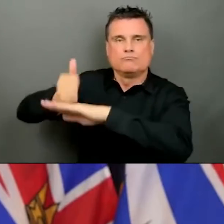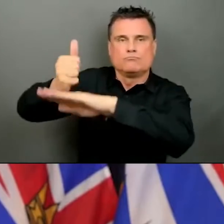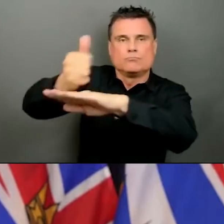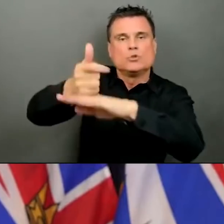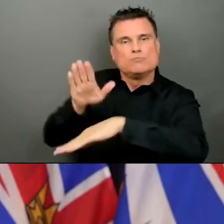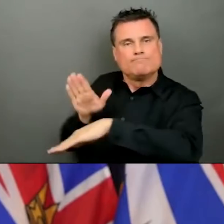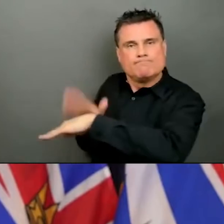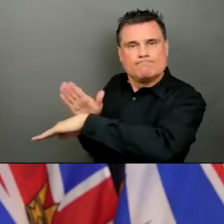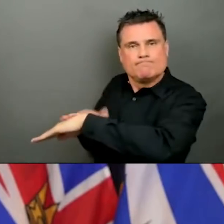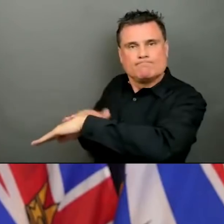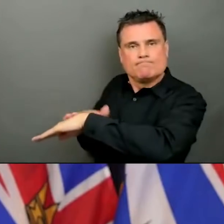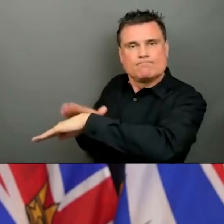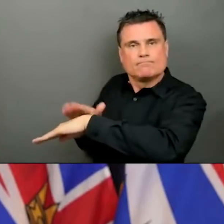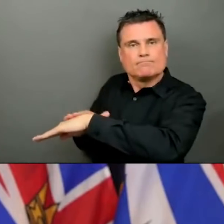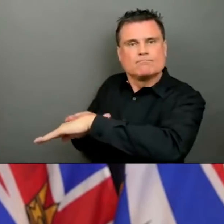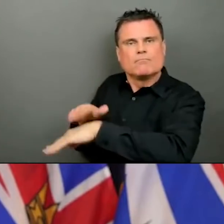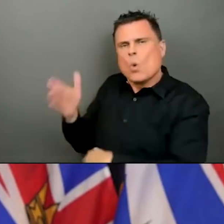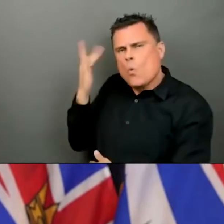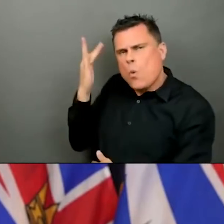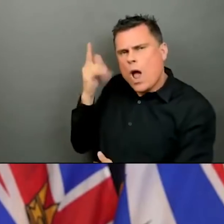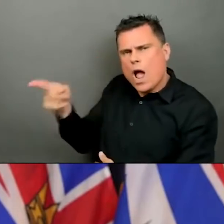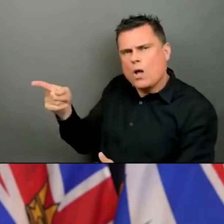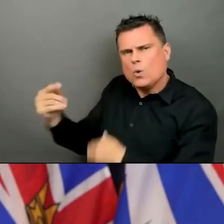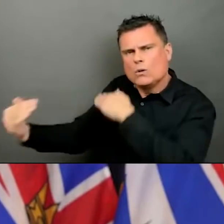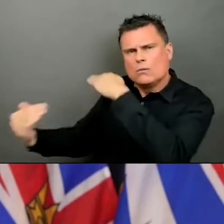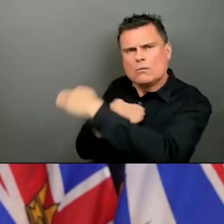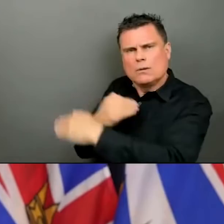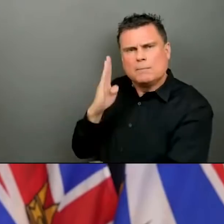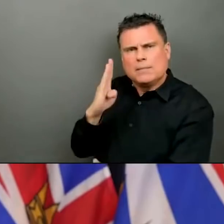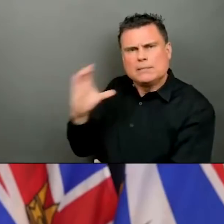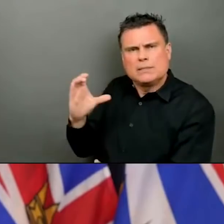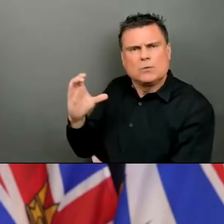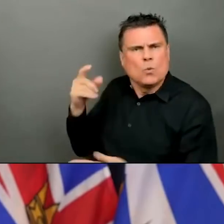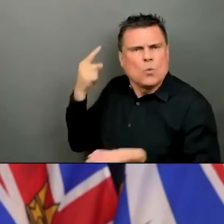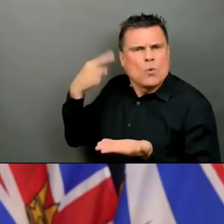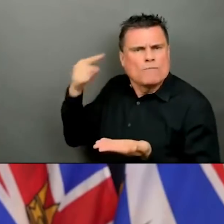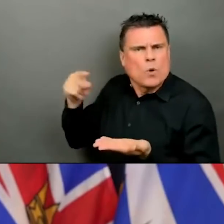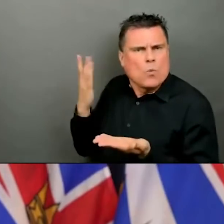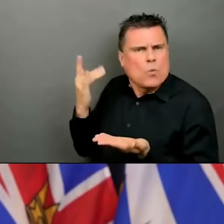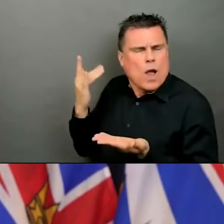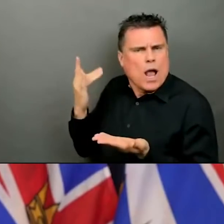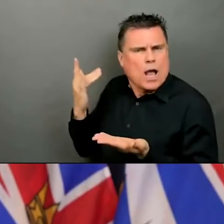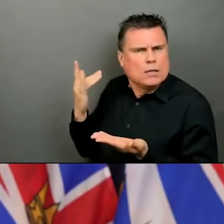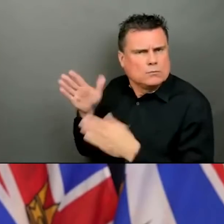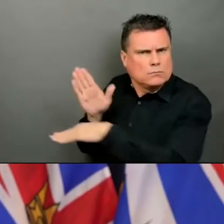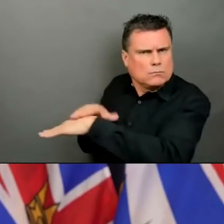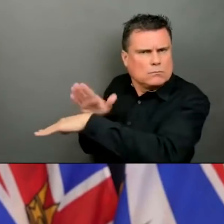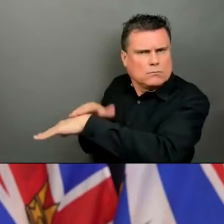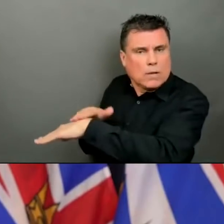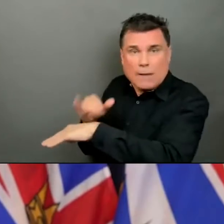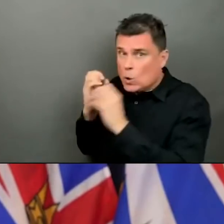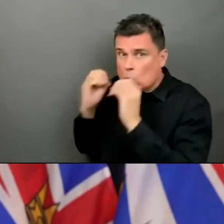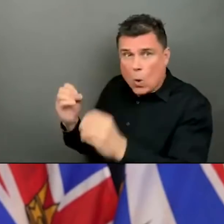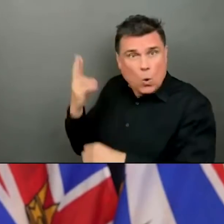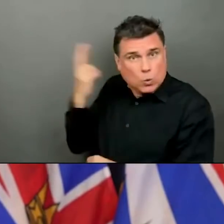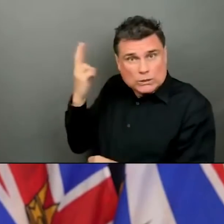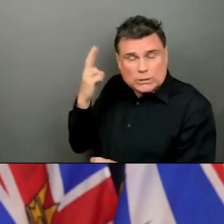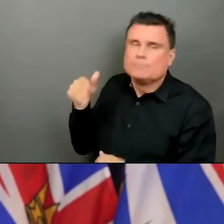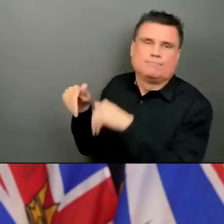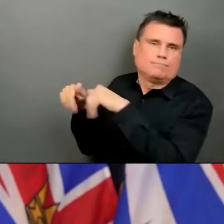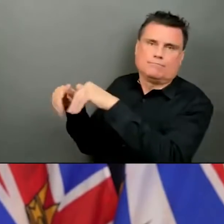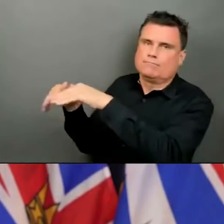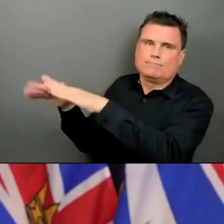back in their home communities. The added advantage, of course, is provinces like Ontario and soon to be Quebec, I suspect, are saying